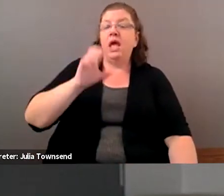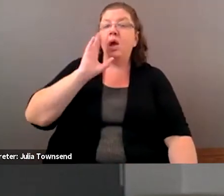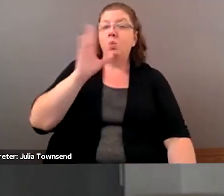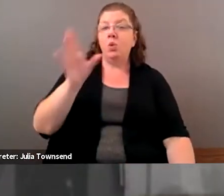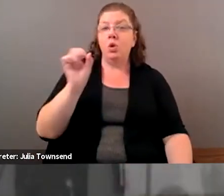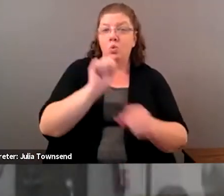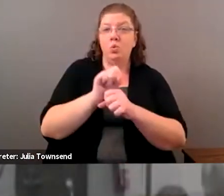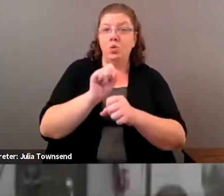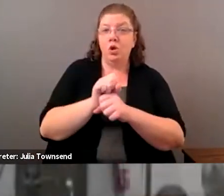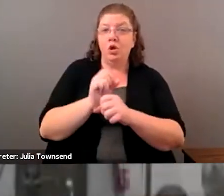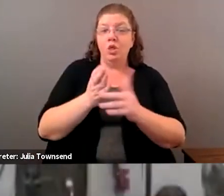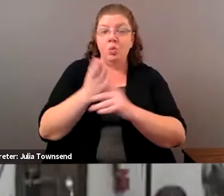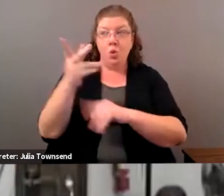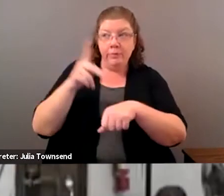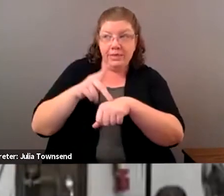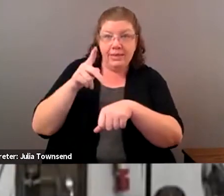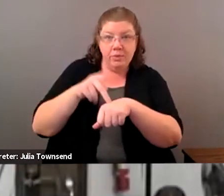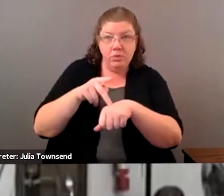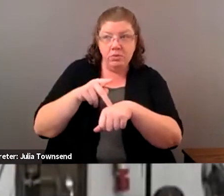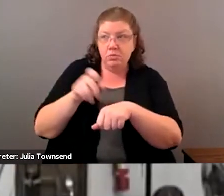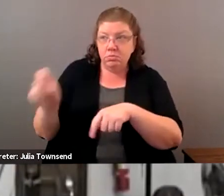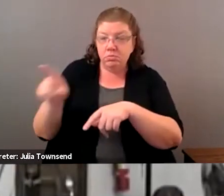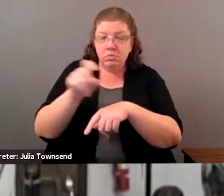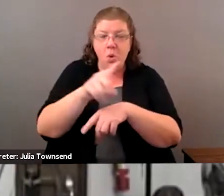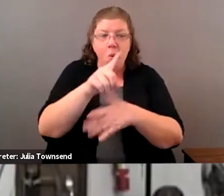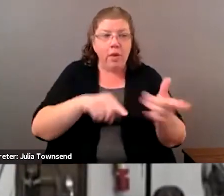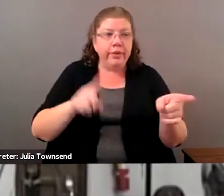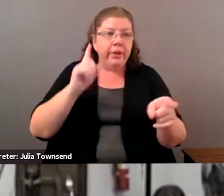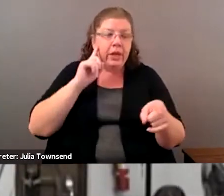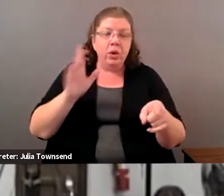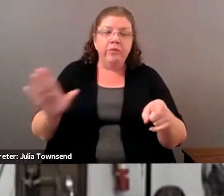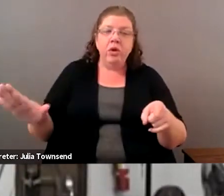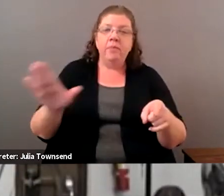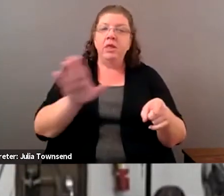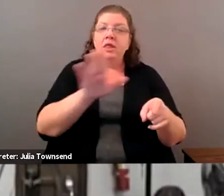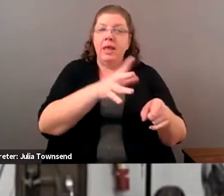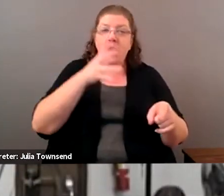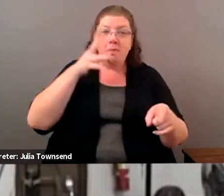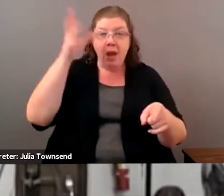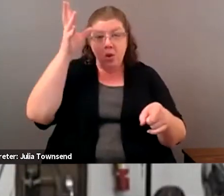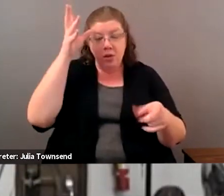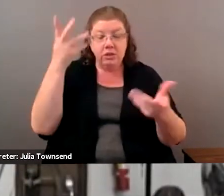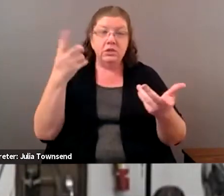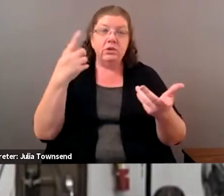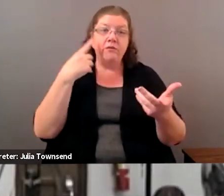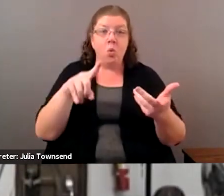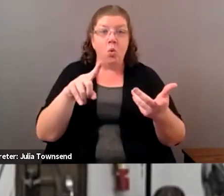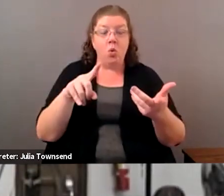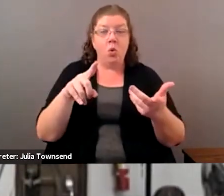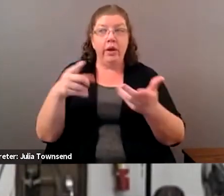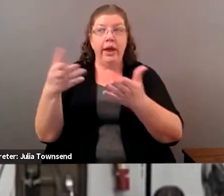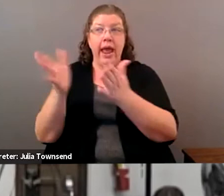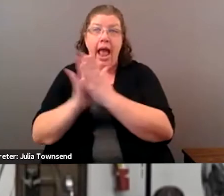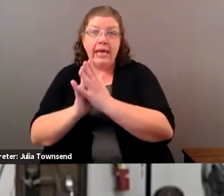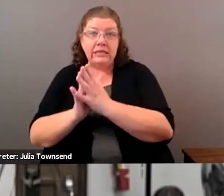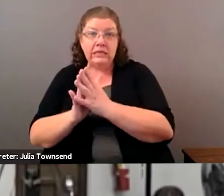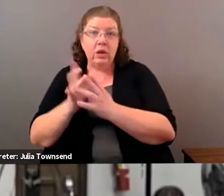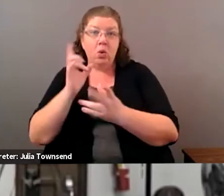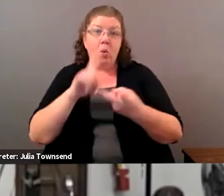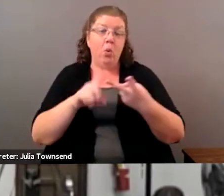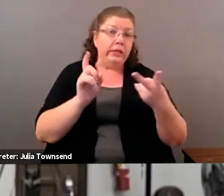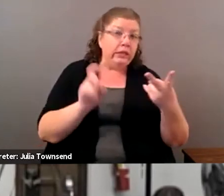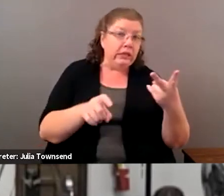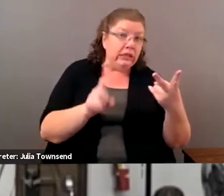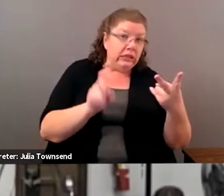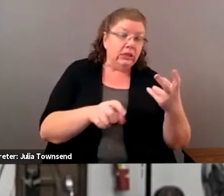our principals to find out what they're hearing from their parents in terms of ask or need. I do